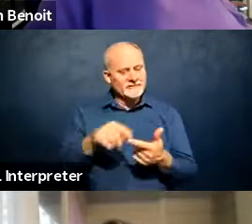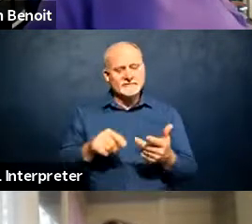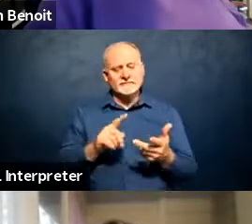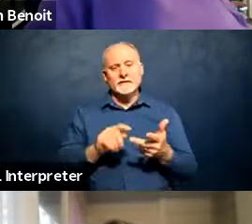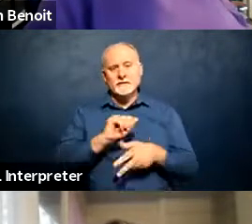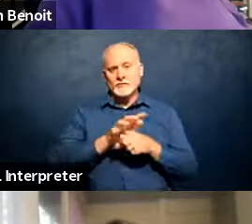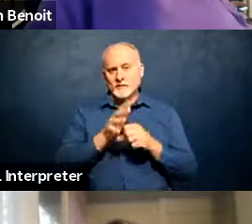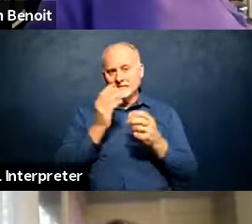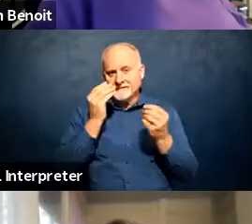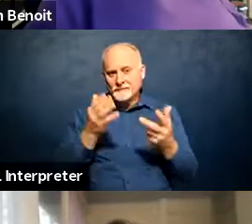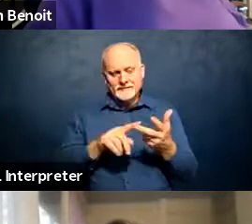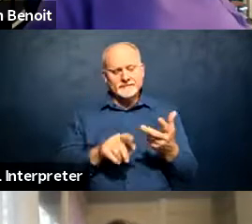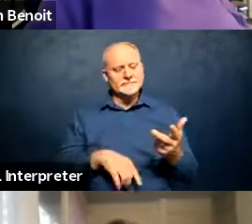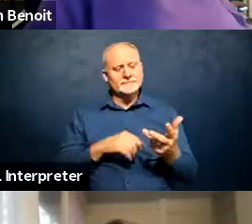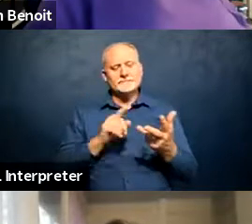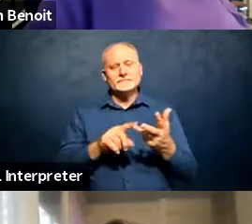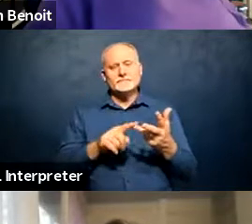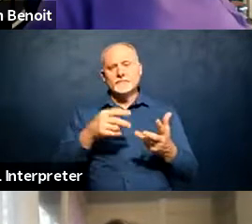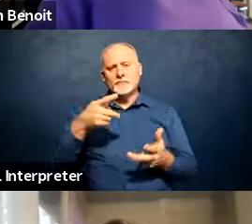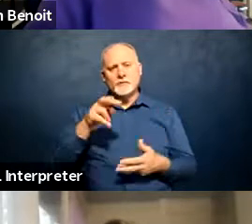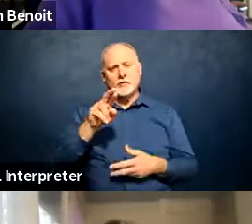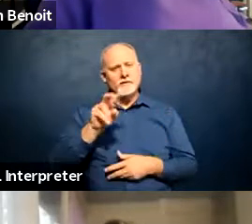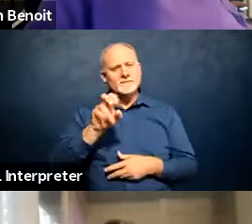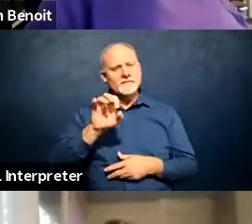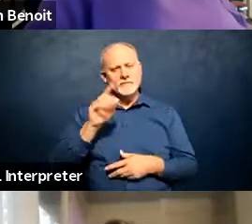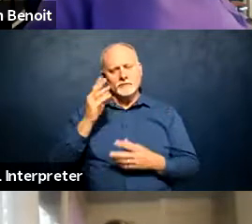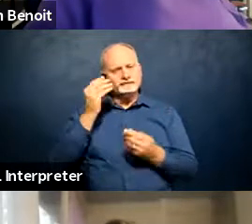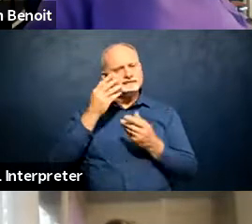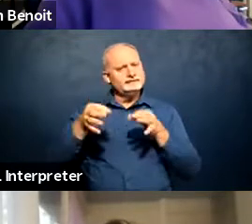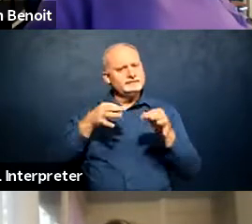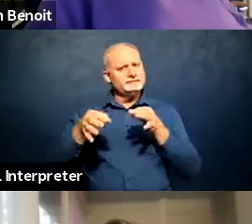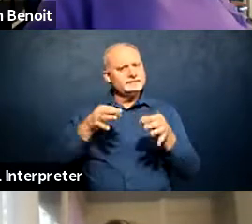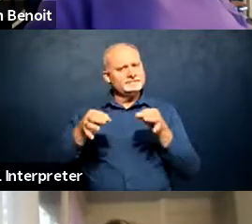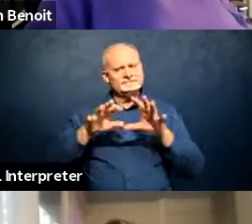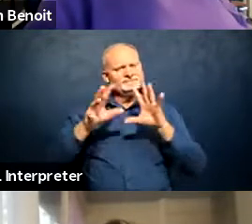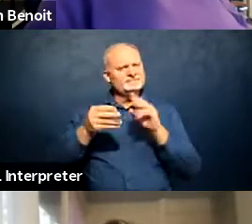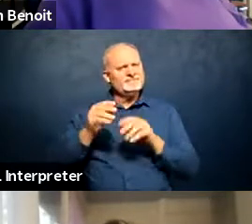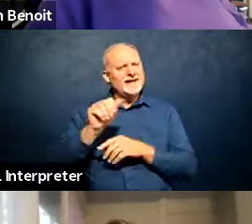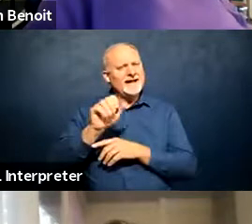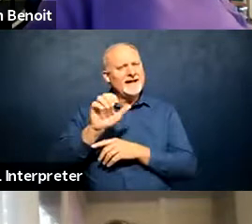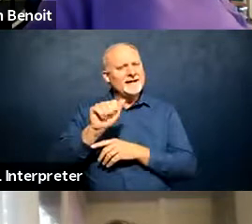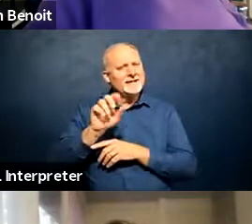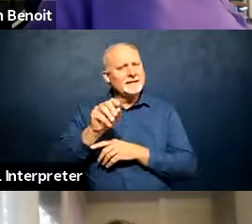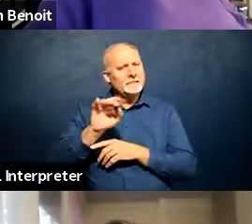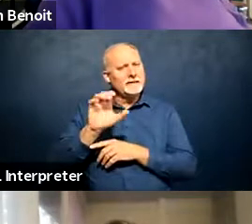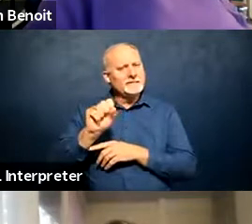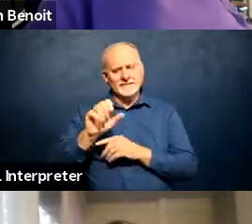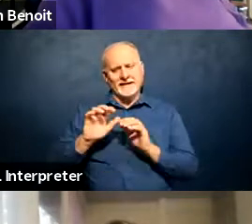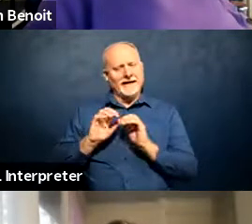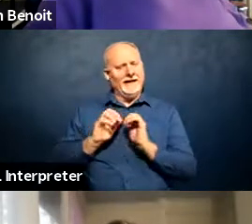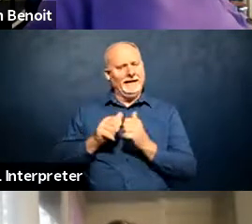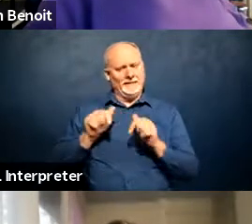COVID. You'll hear from our provost that's gonna give an overview of just the academics and how the semester is gonna